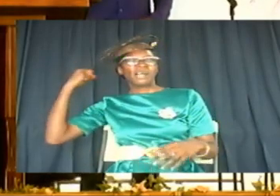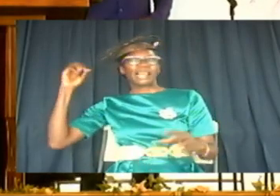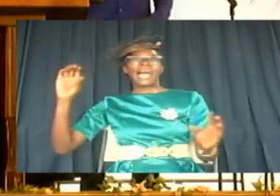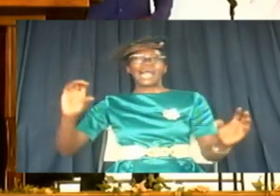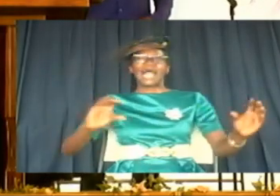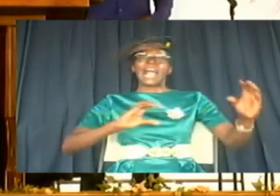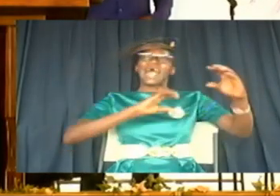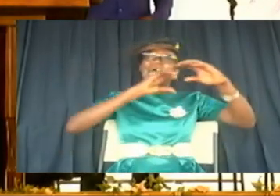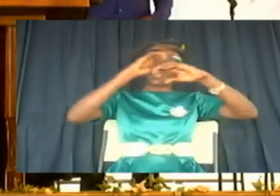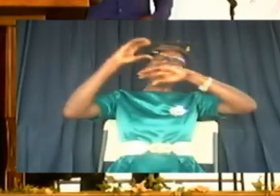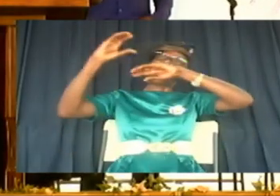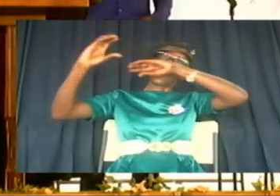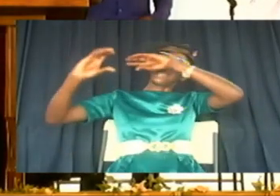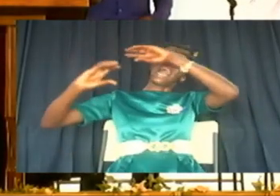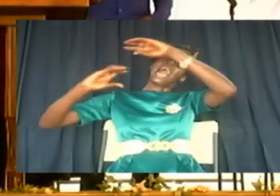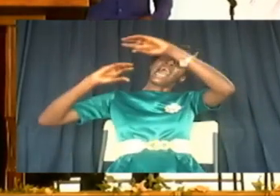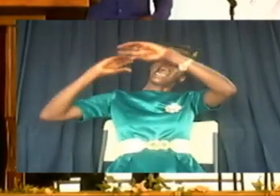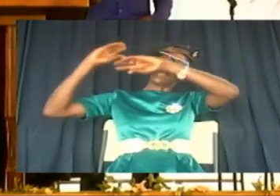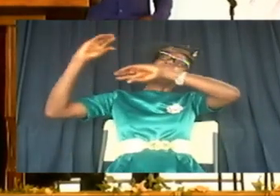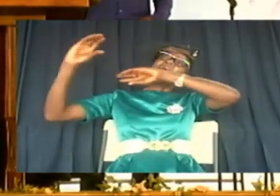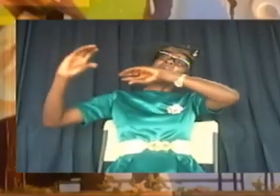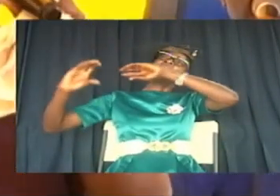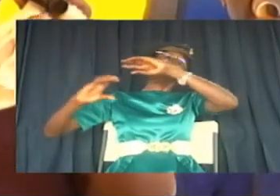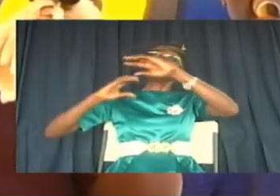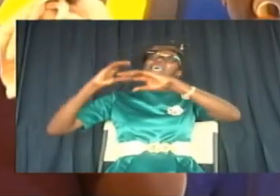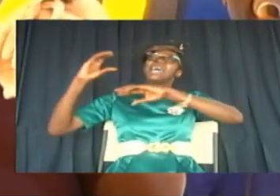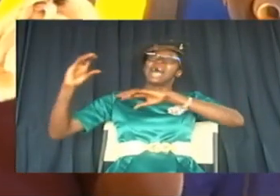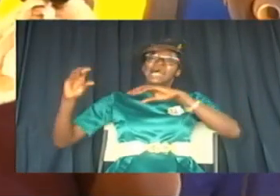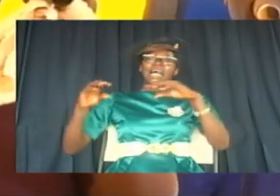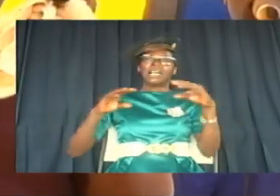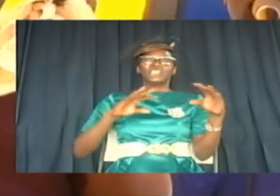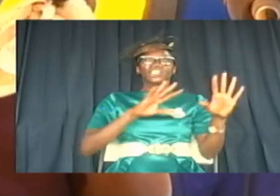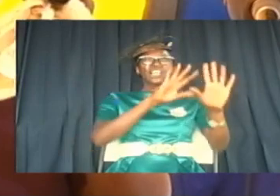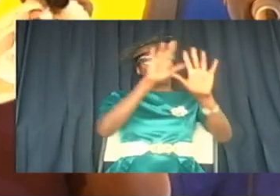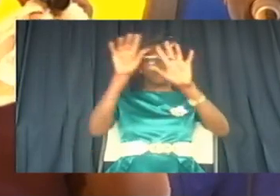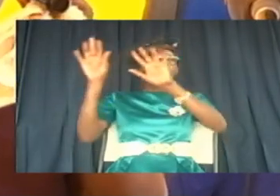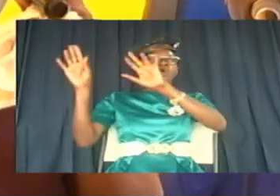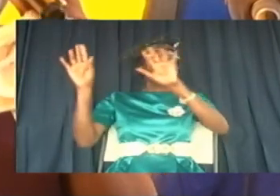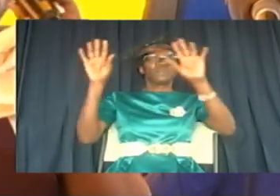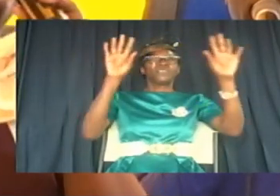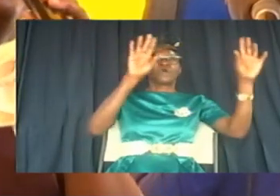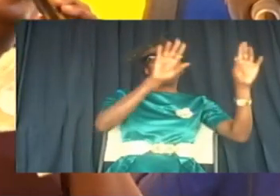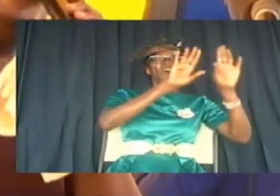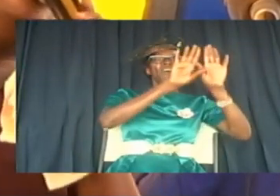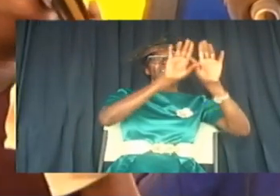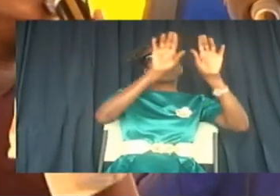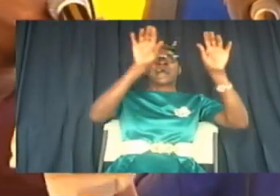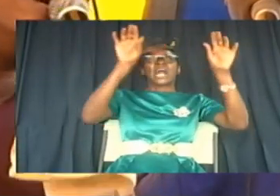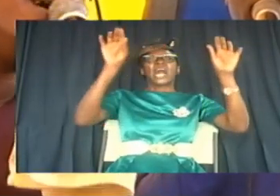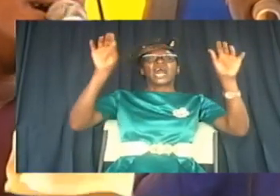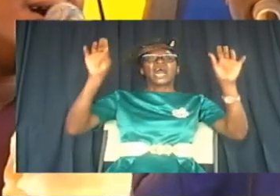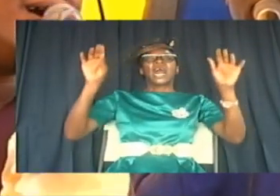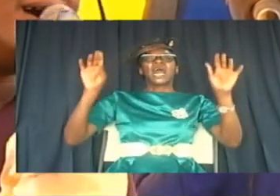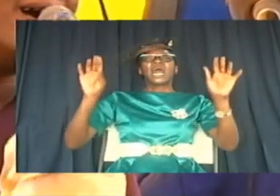silver clouds, a shimmering curve.